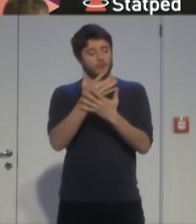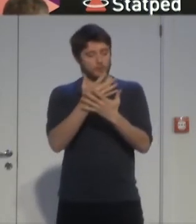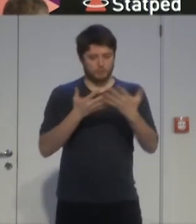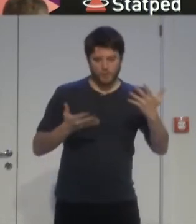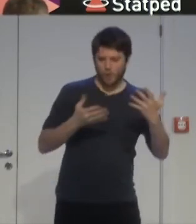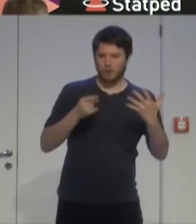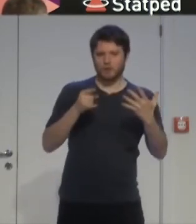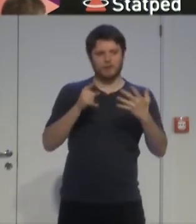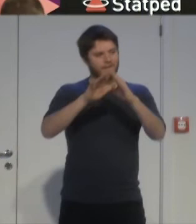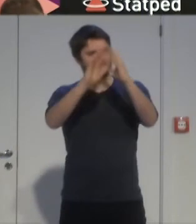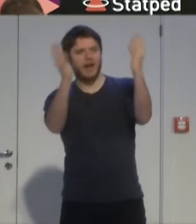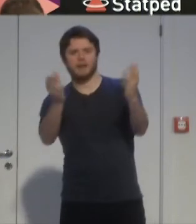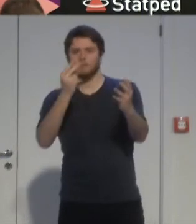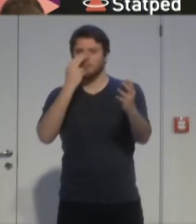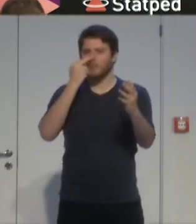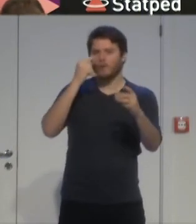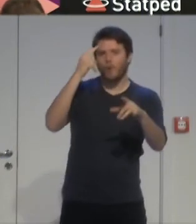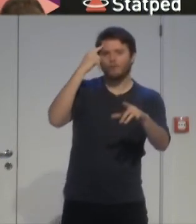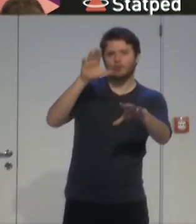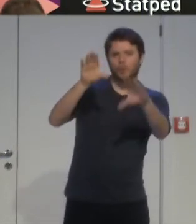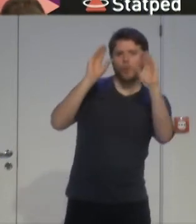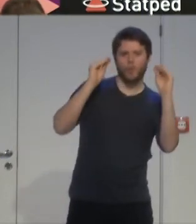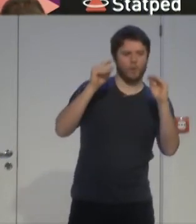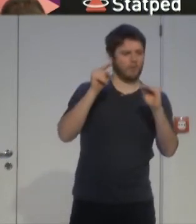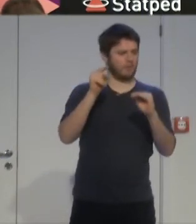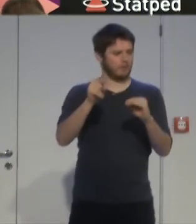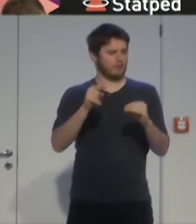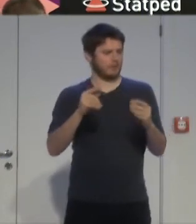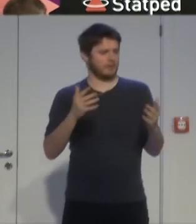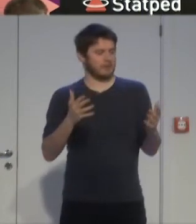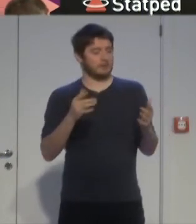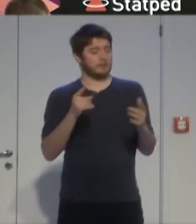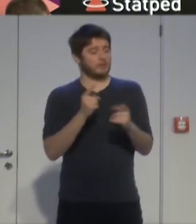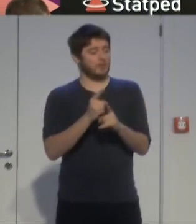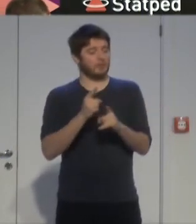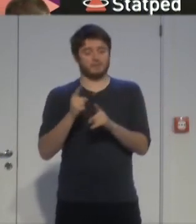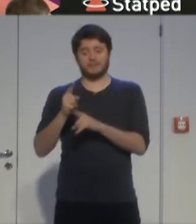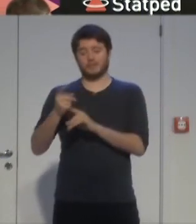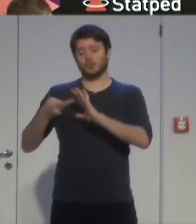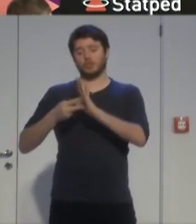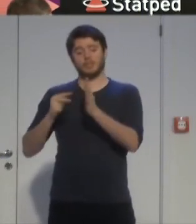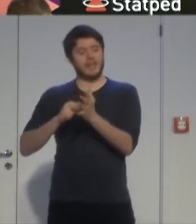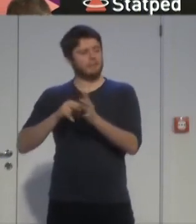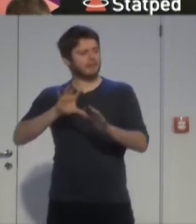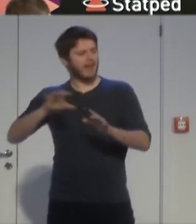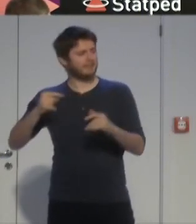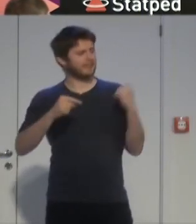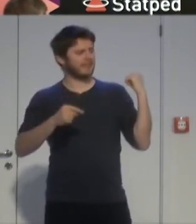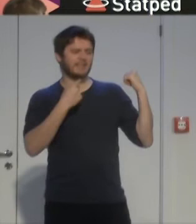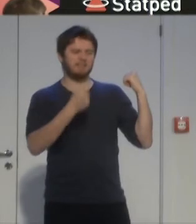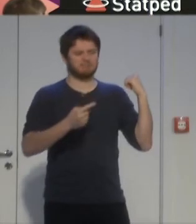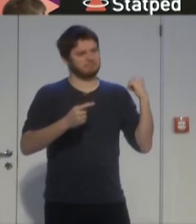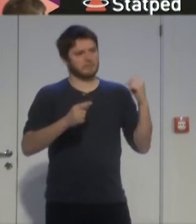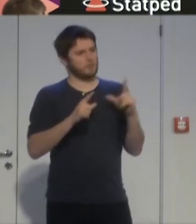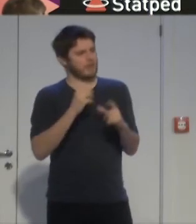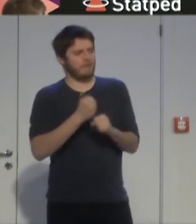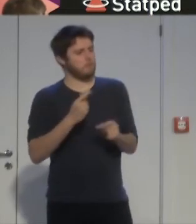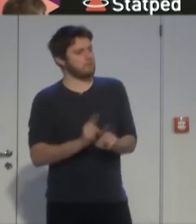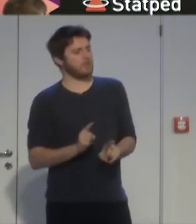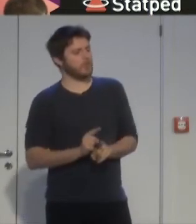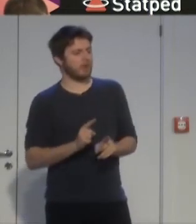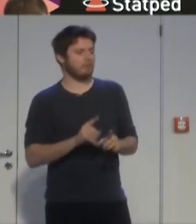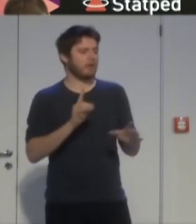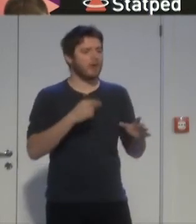by way of a system of signs. That's according to the definition. I don't know what the system of signs means here. You could perhaps say that